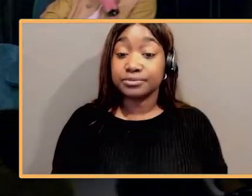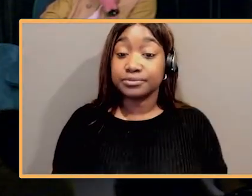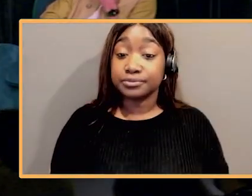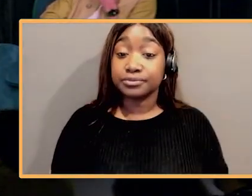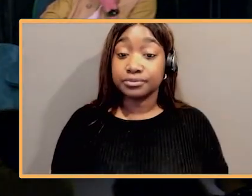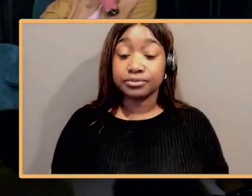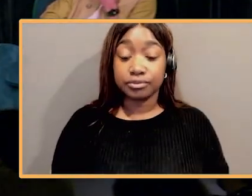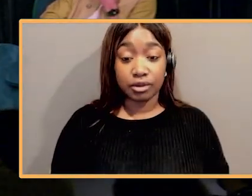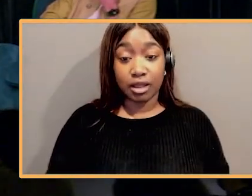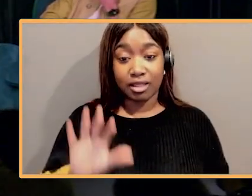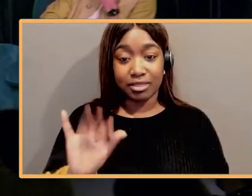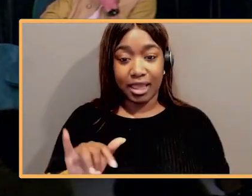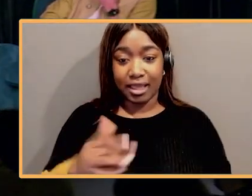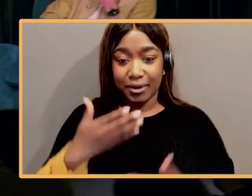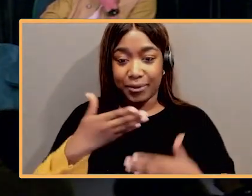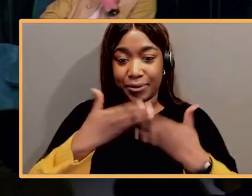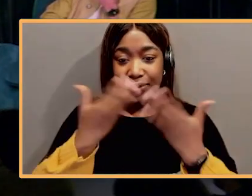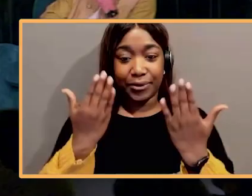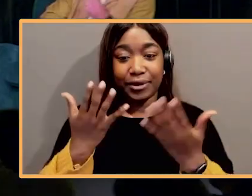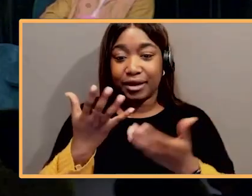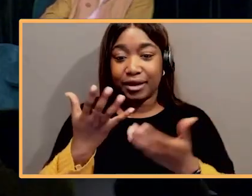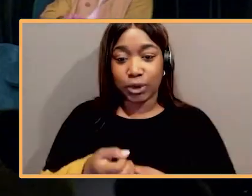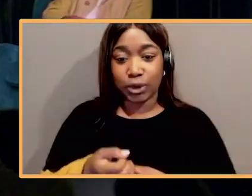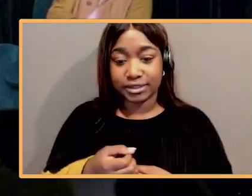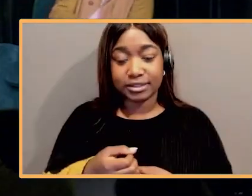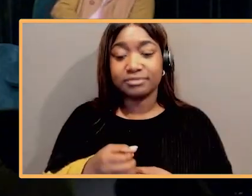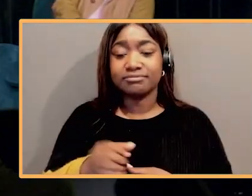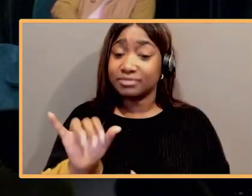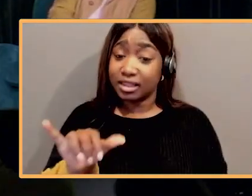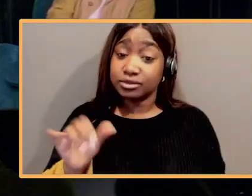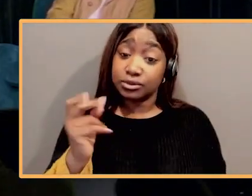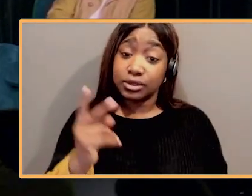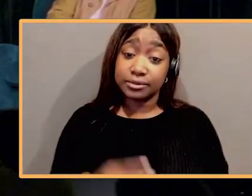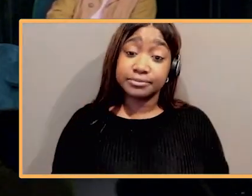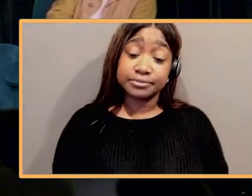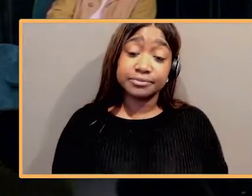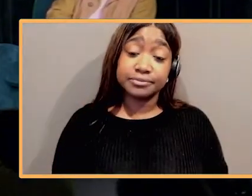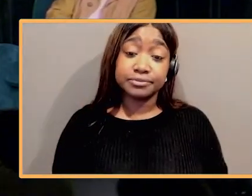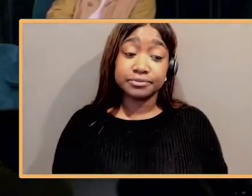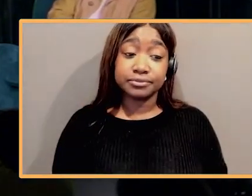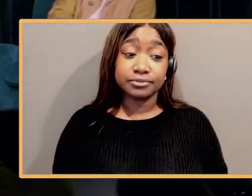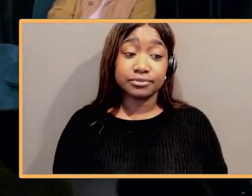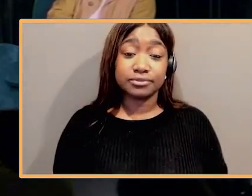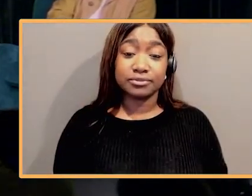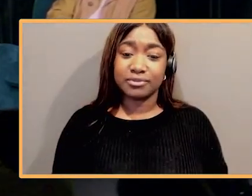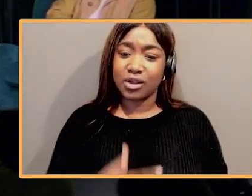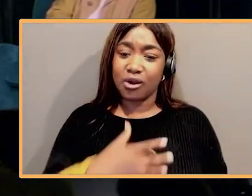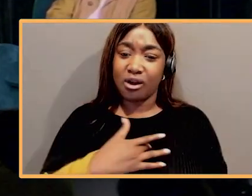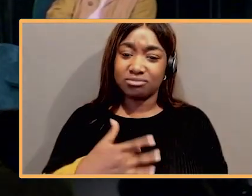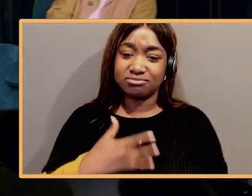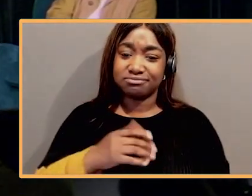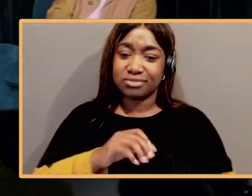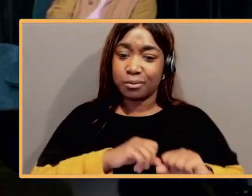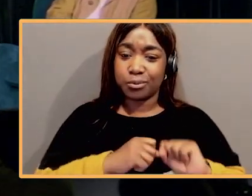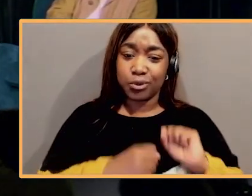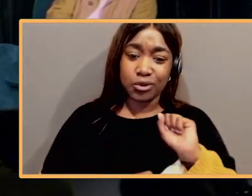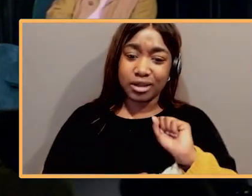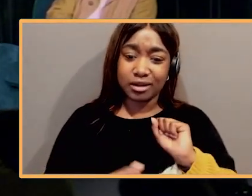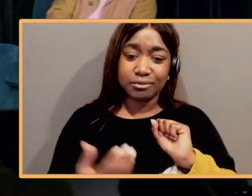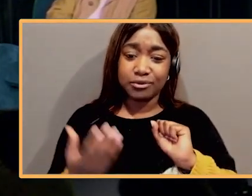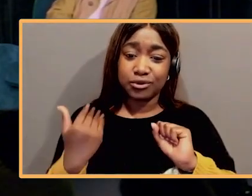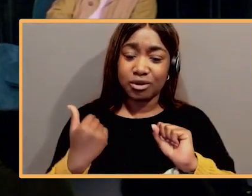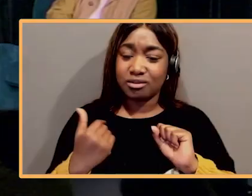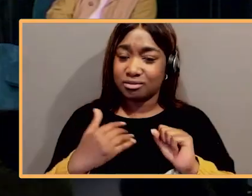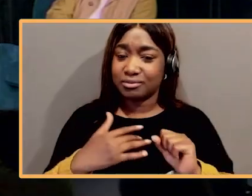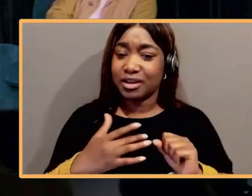That lack of trust is okay. My heart's been broken. My